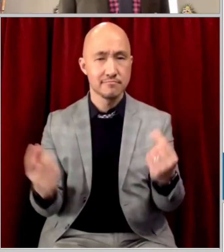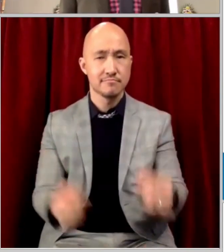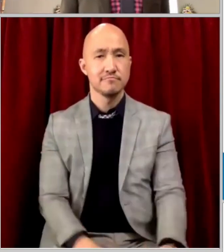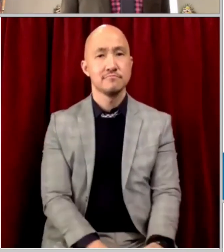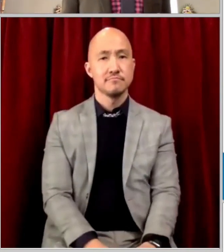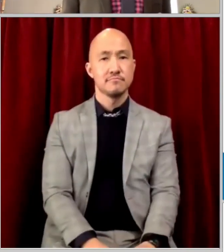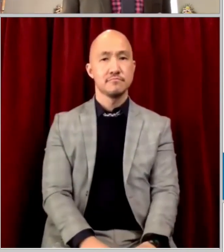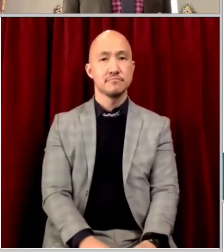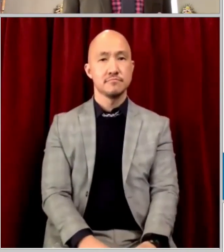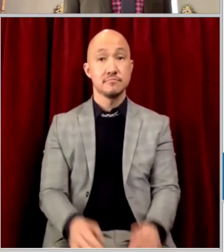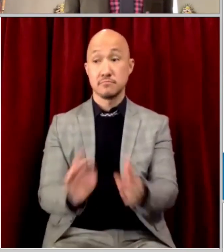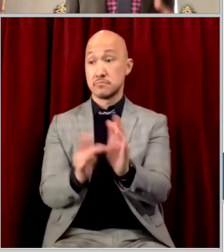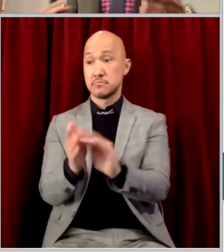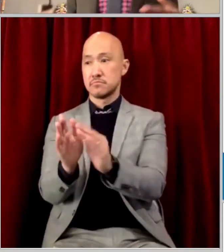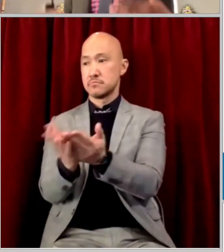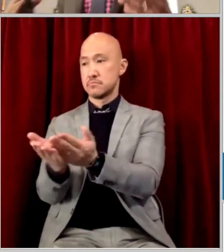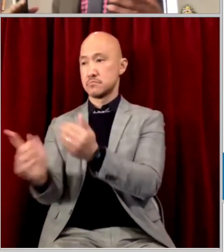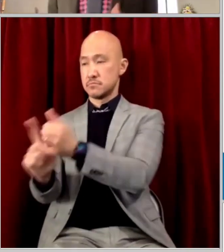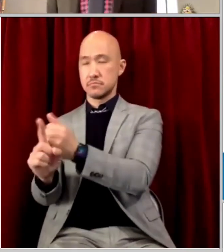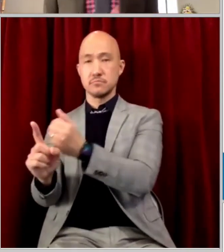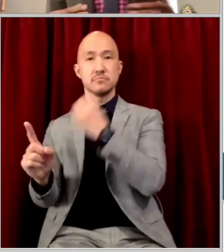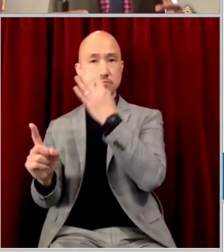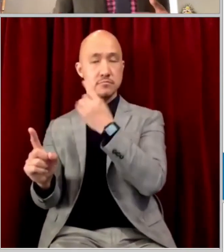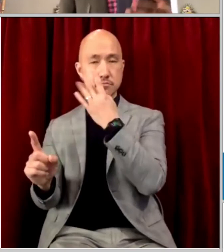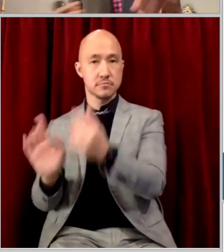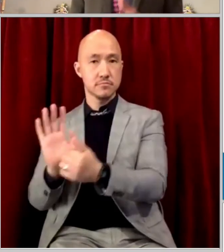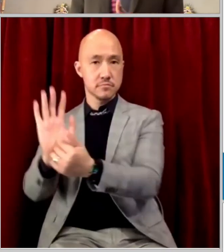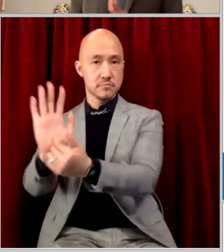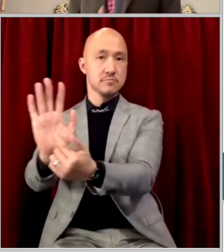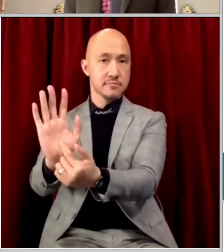light, right? It tells us in Psalm